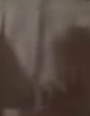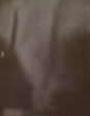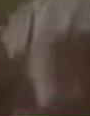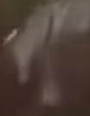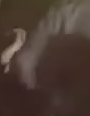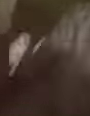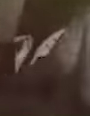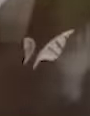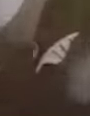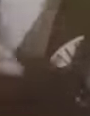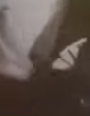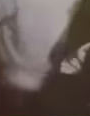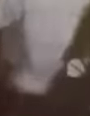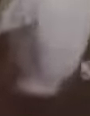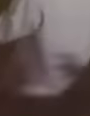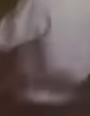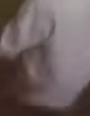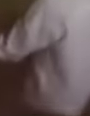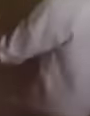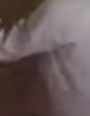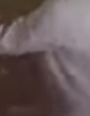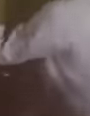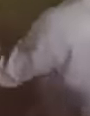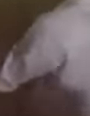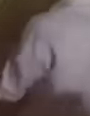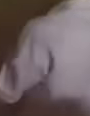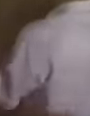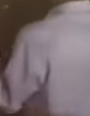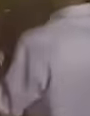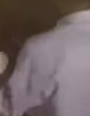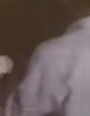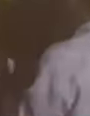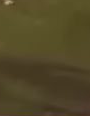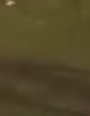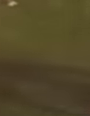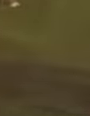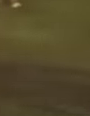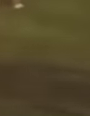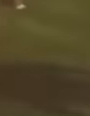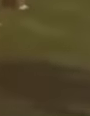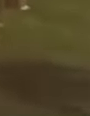Thou shalt decree a thing, and it shall be established unto you.